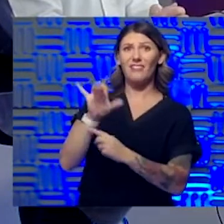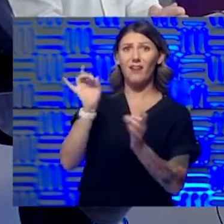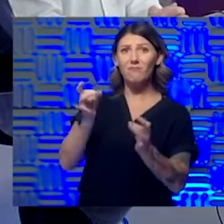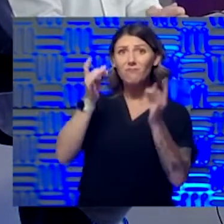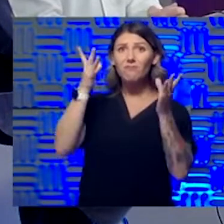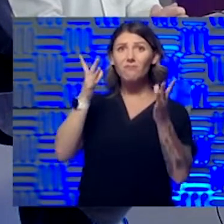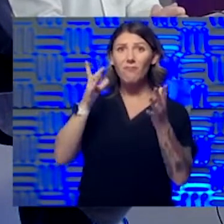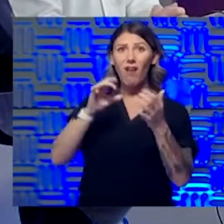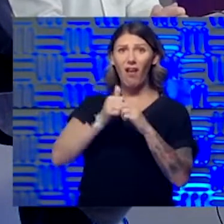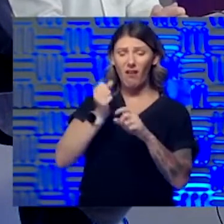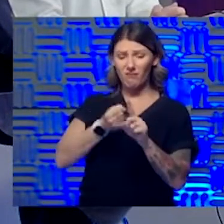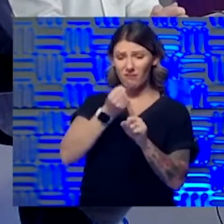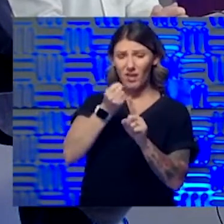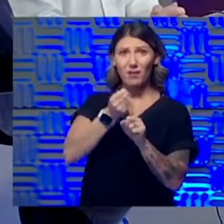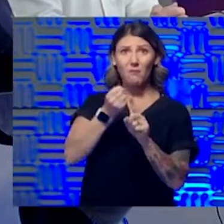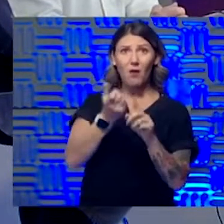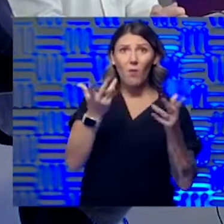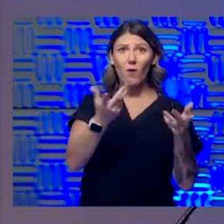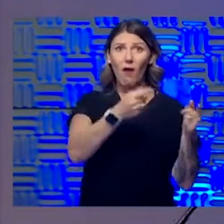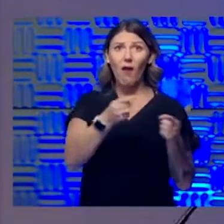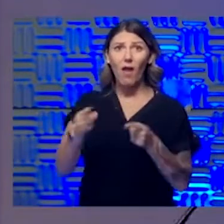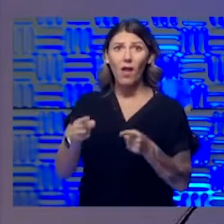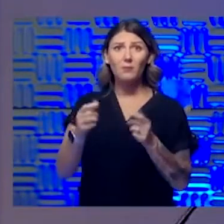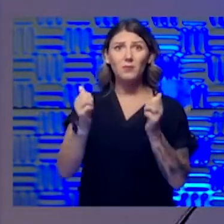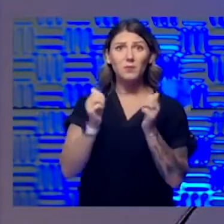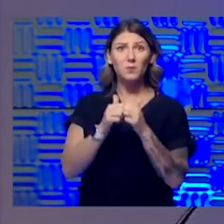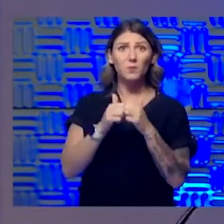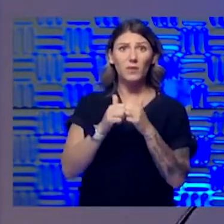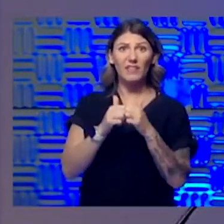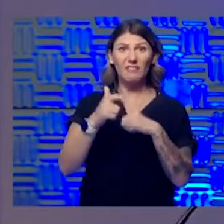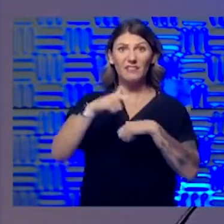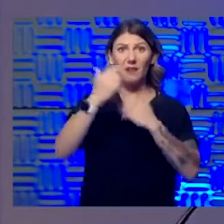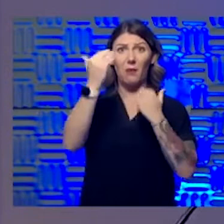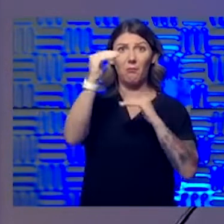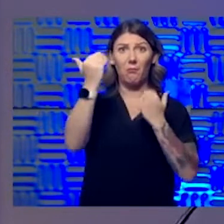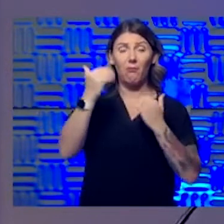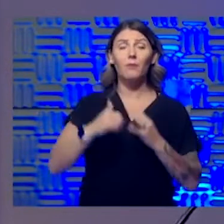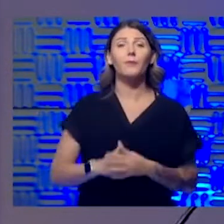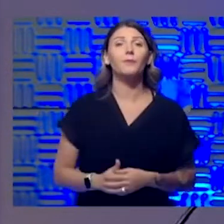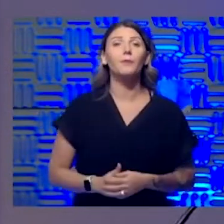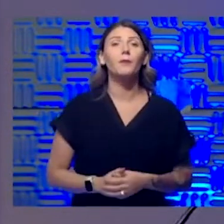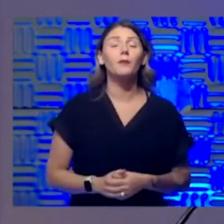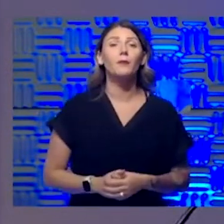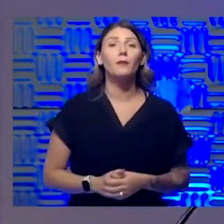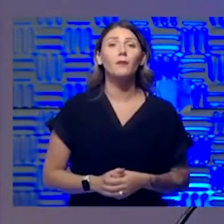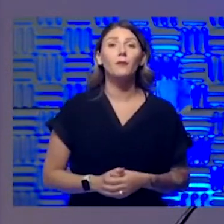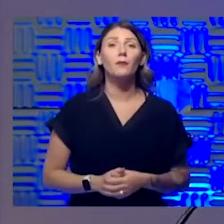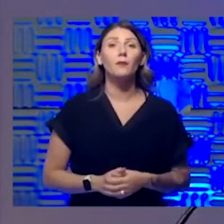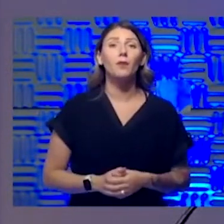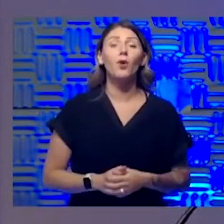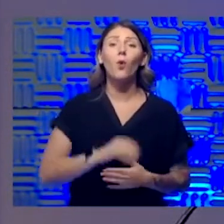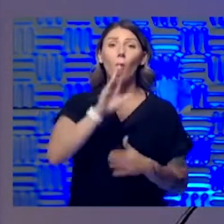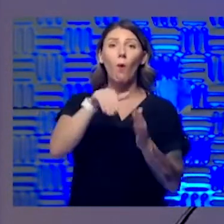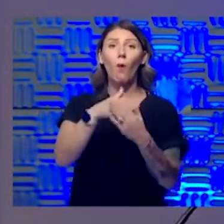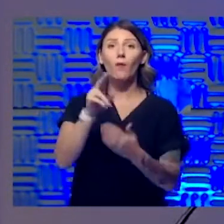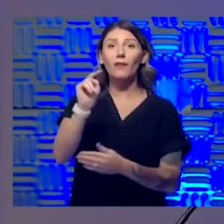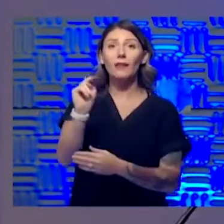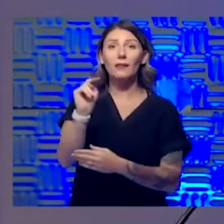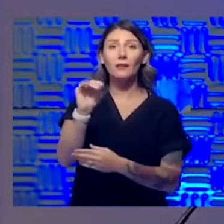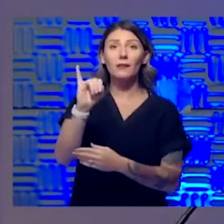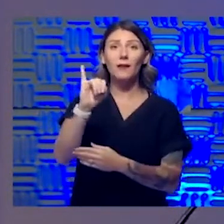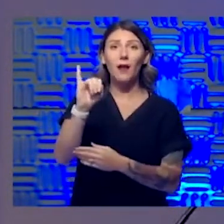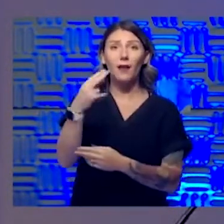those things go about, or the deadline for that, do you think? Well, all of NIH, including